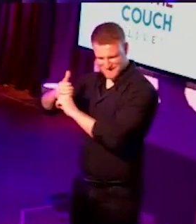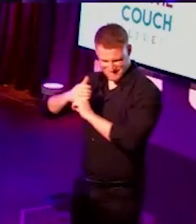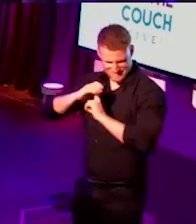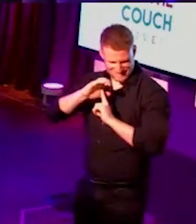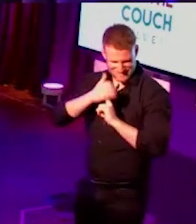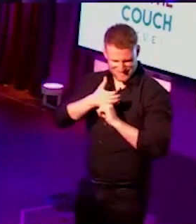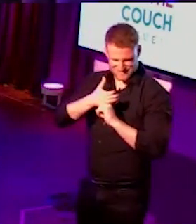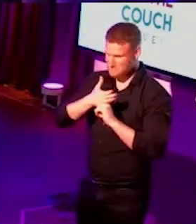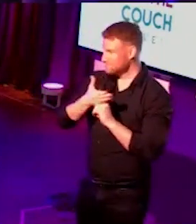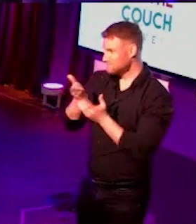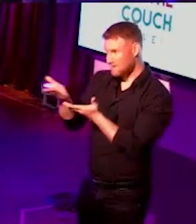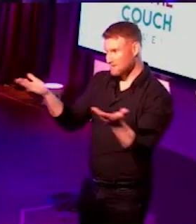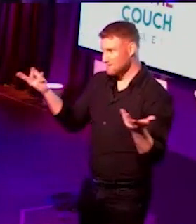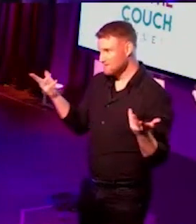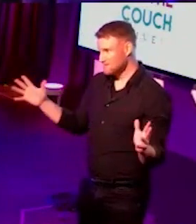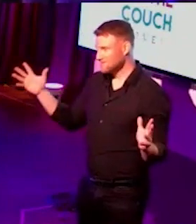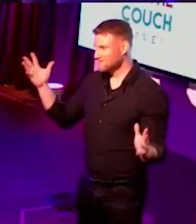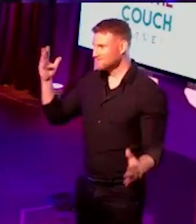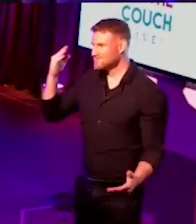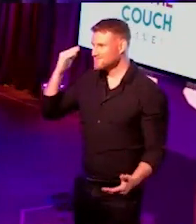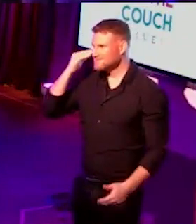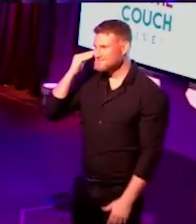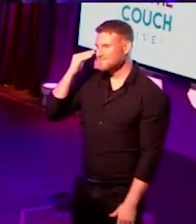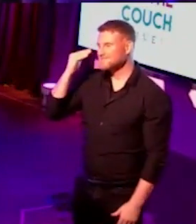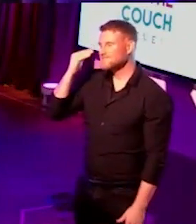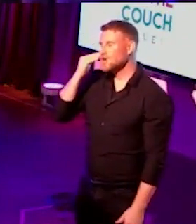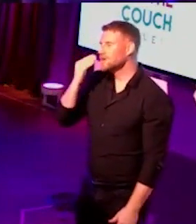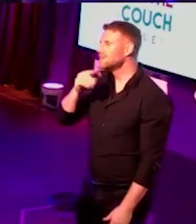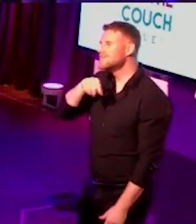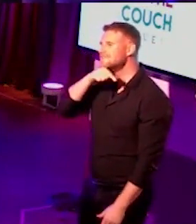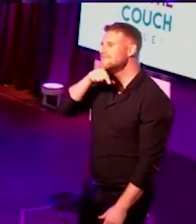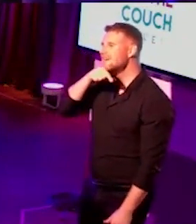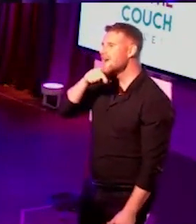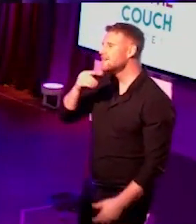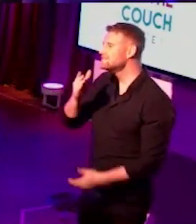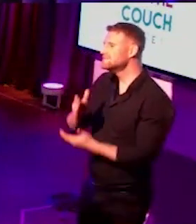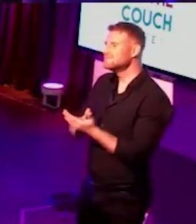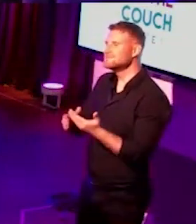Eskimos. Everybody knows a turkey